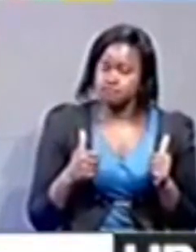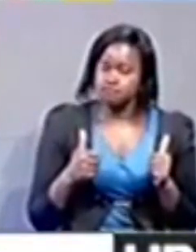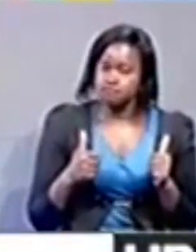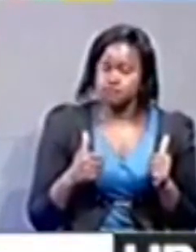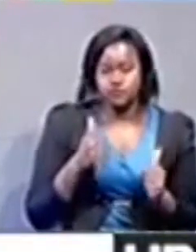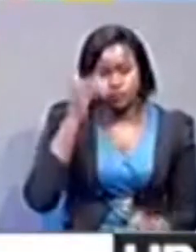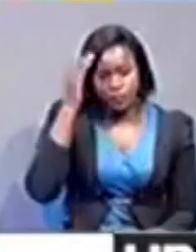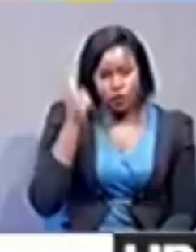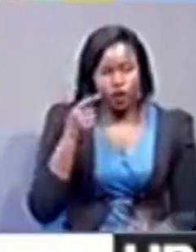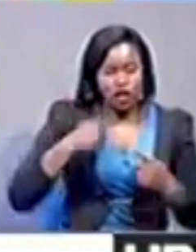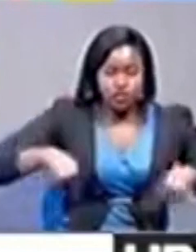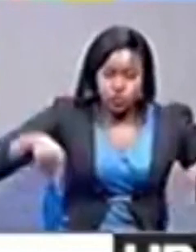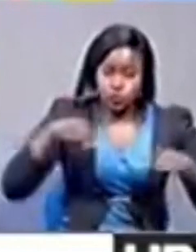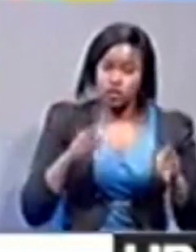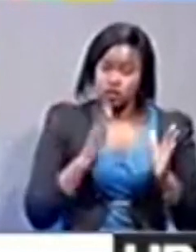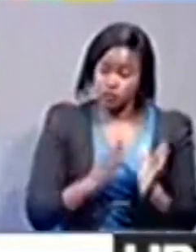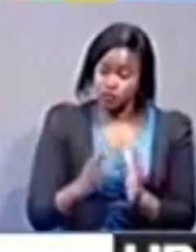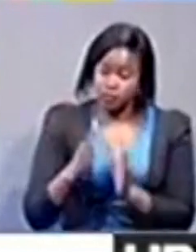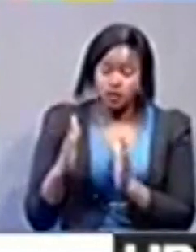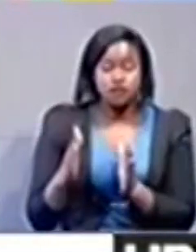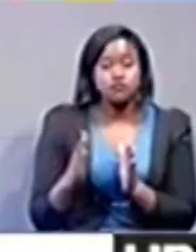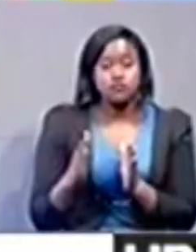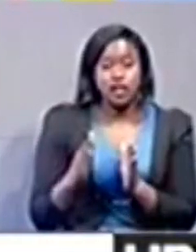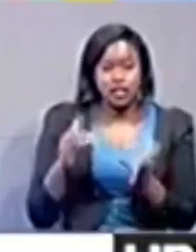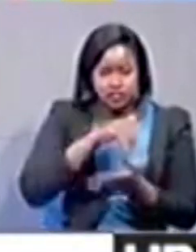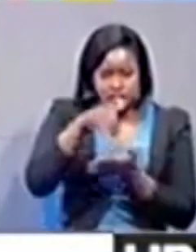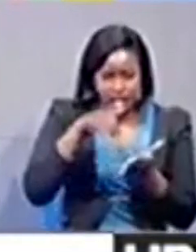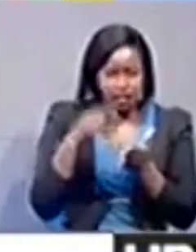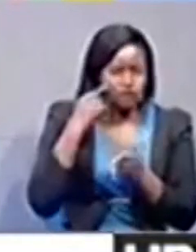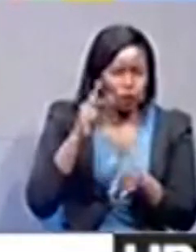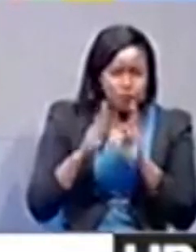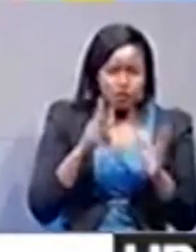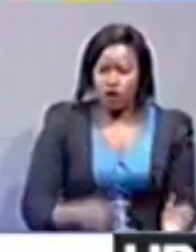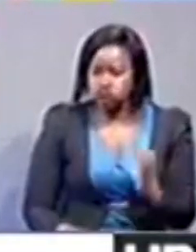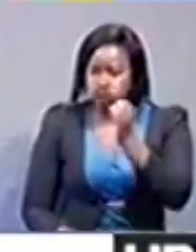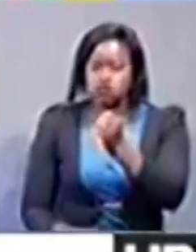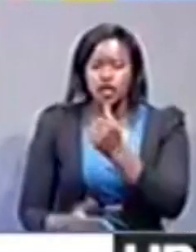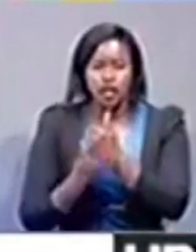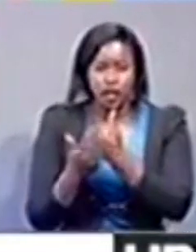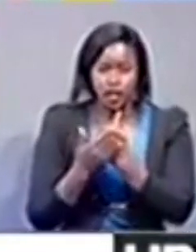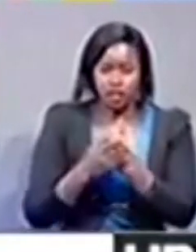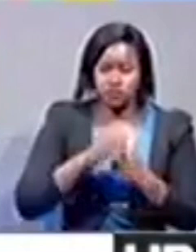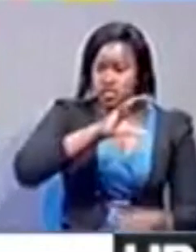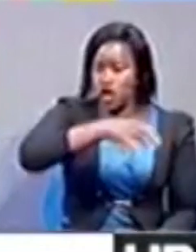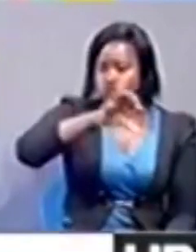because we have prepared the treatment centers in the following towns: